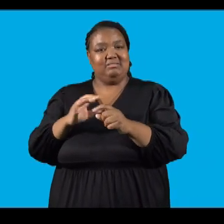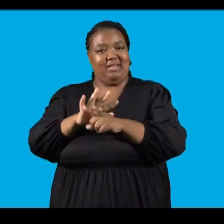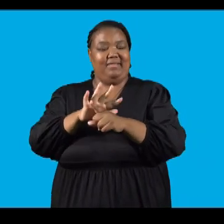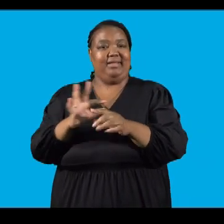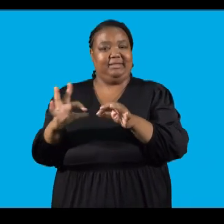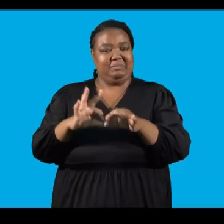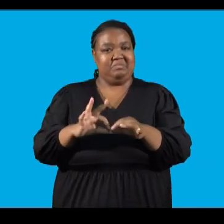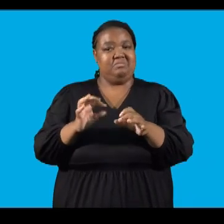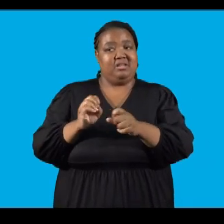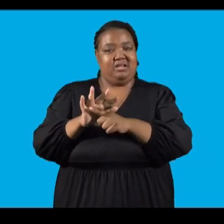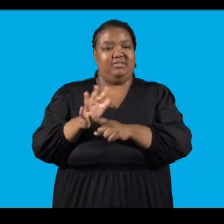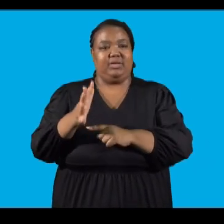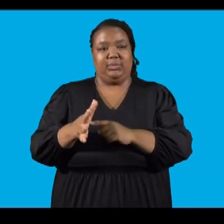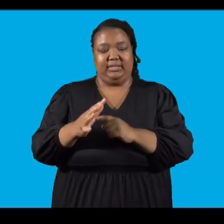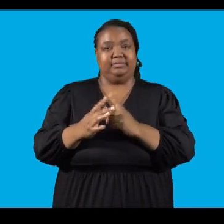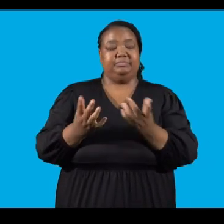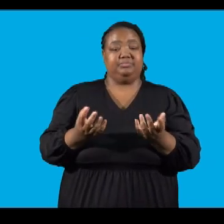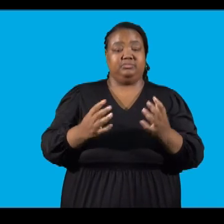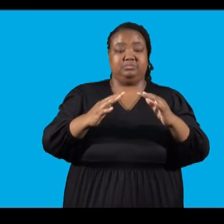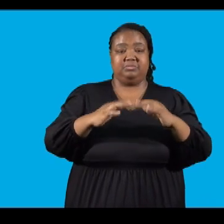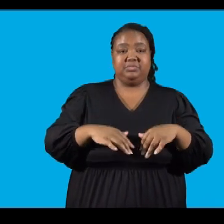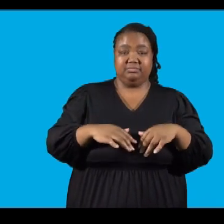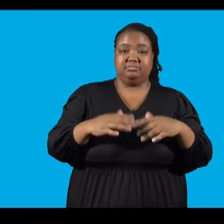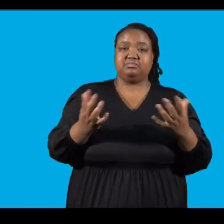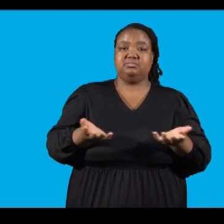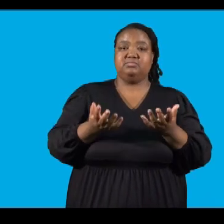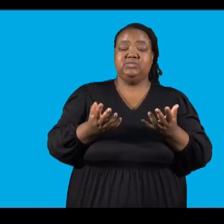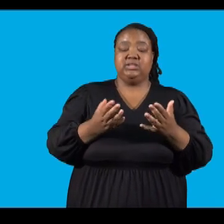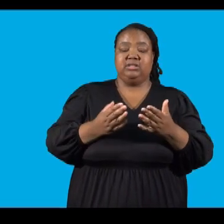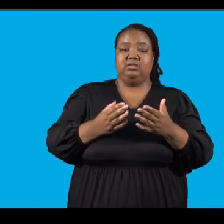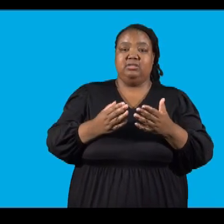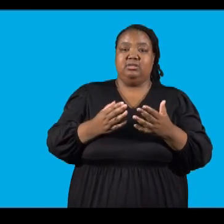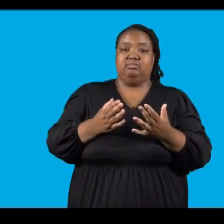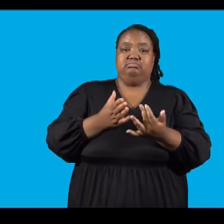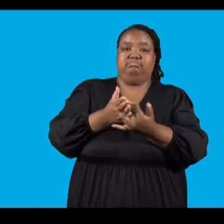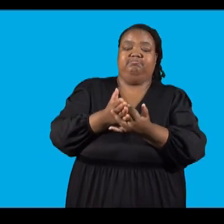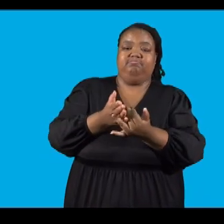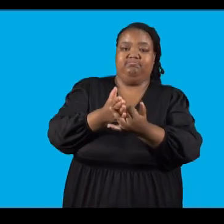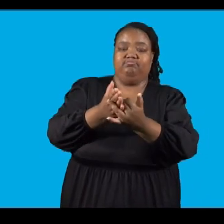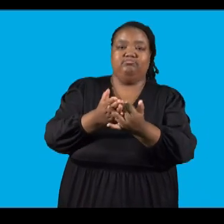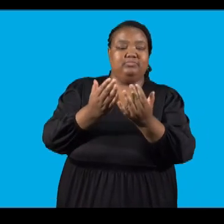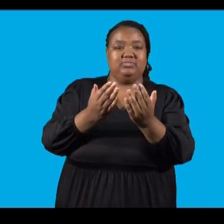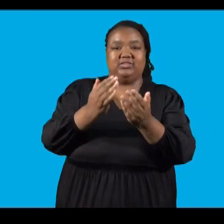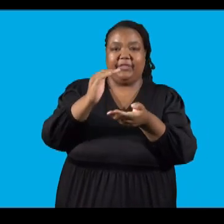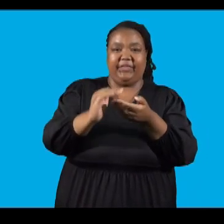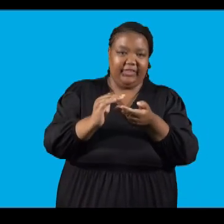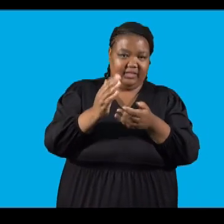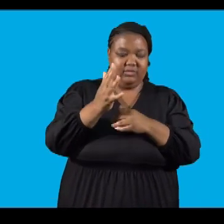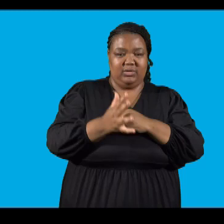be affected. And lastly, the collapse of the airline could lead to reduced accessibility,